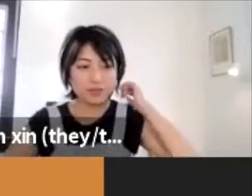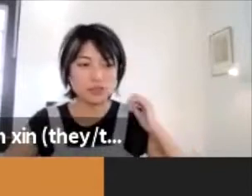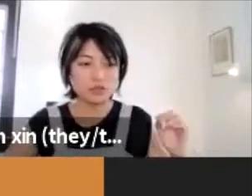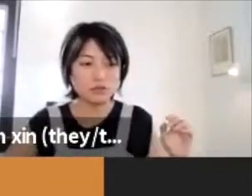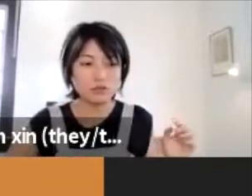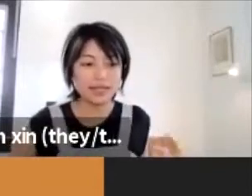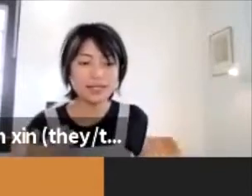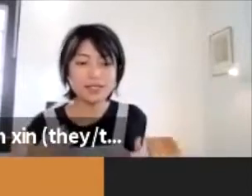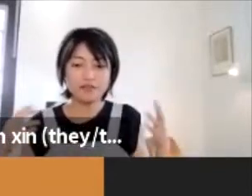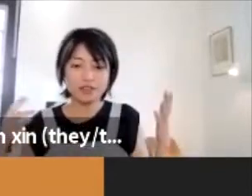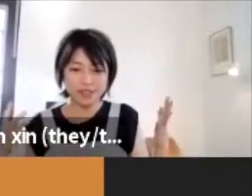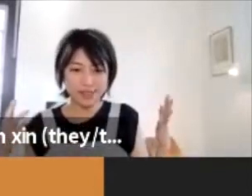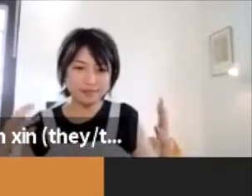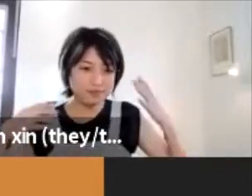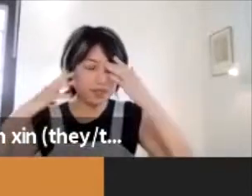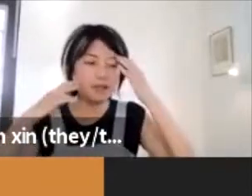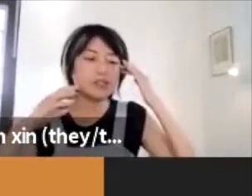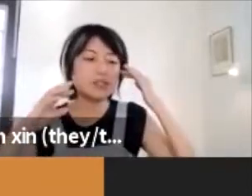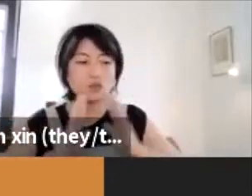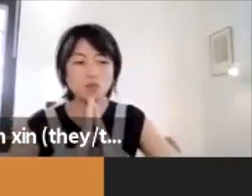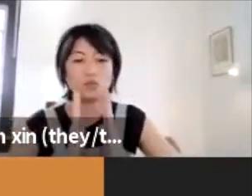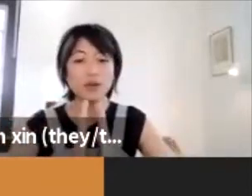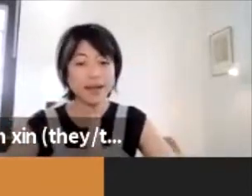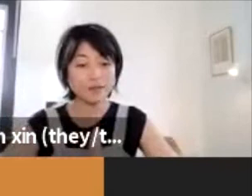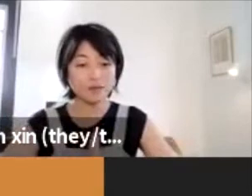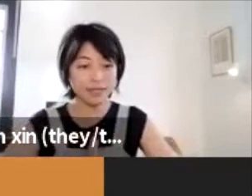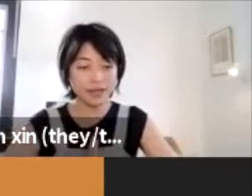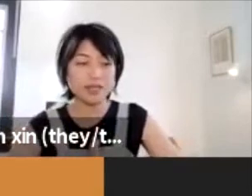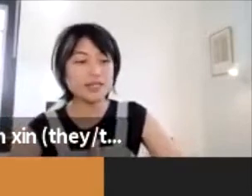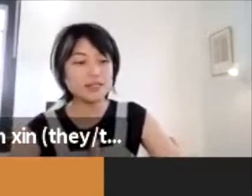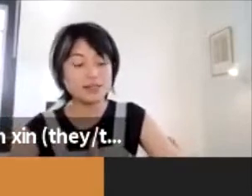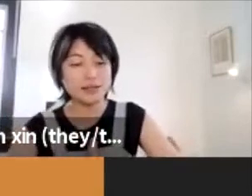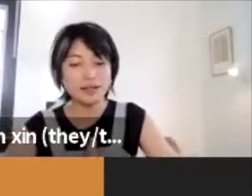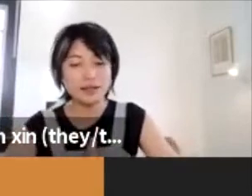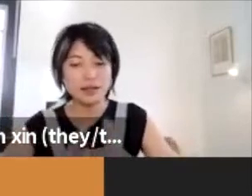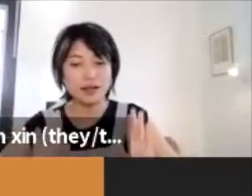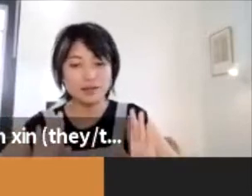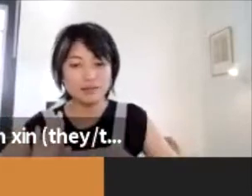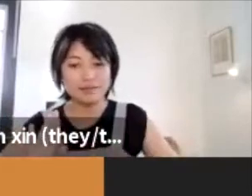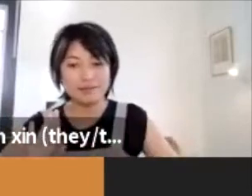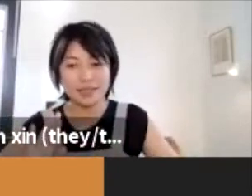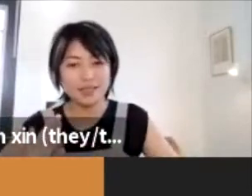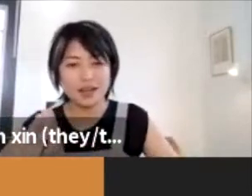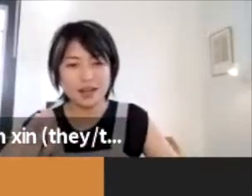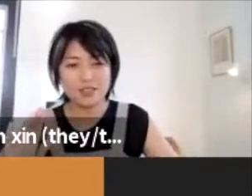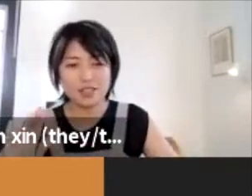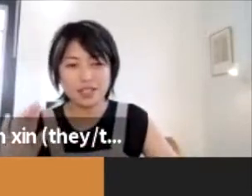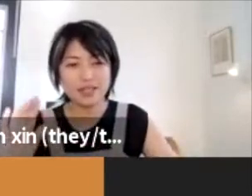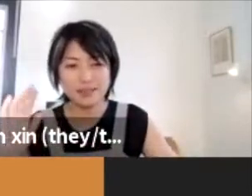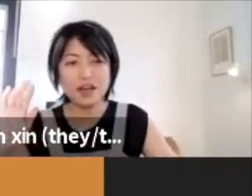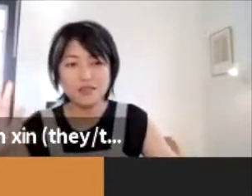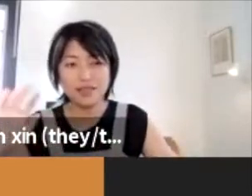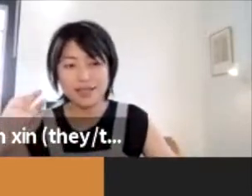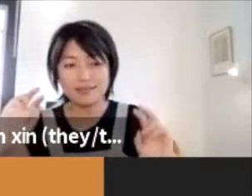Okay, so I guess first thing, so where we're at right now is, and also I